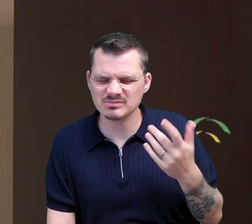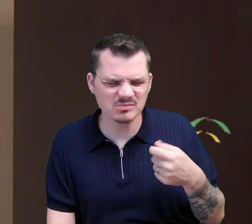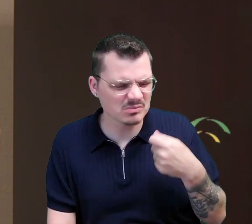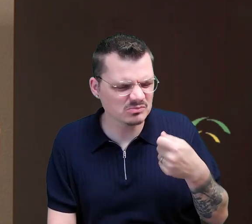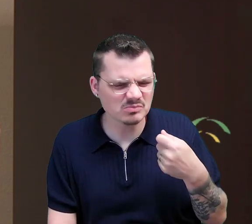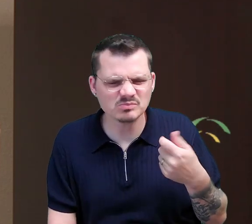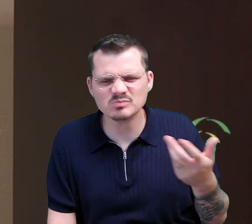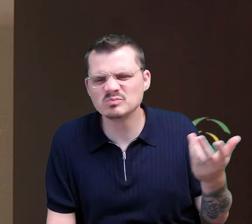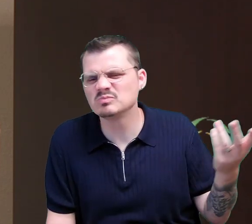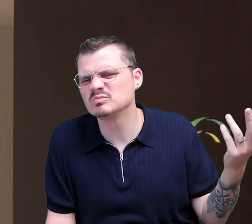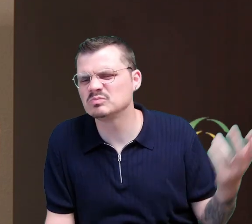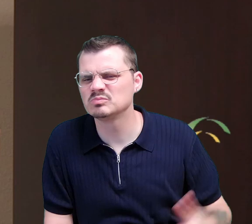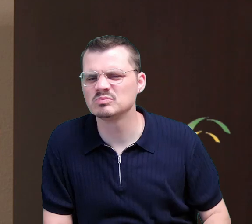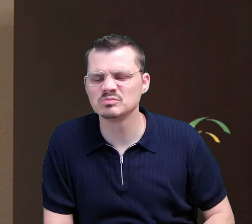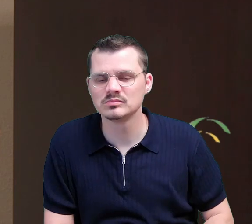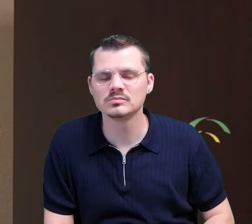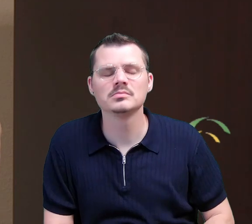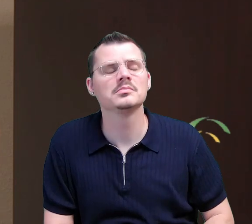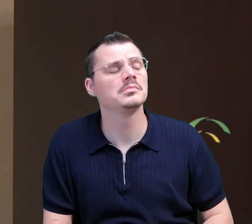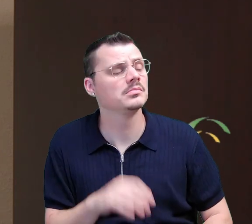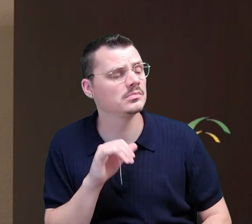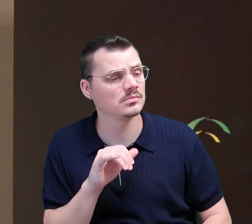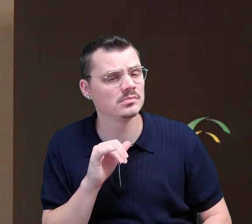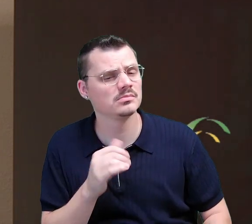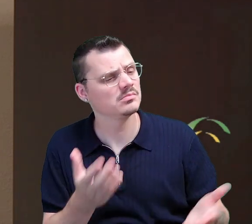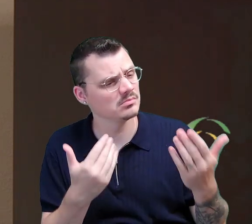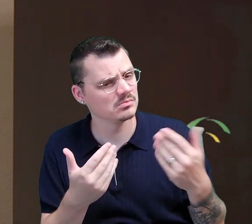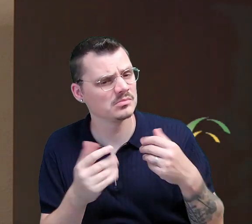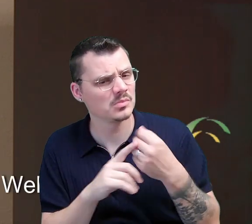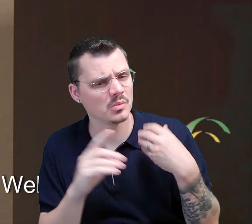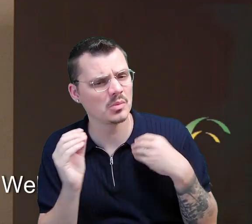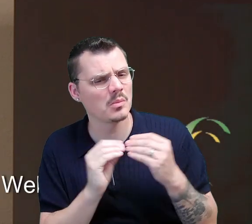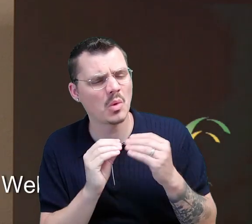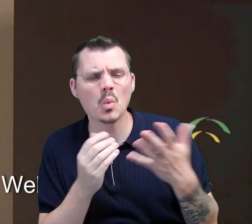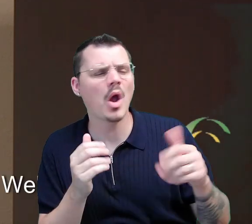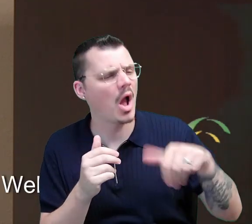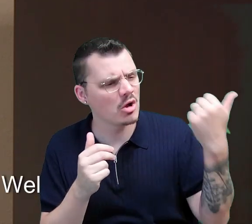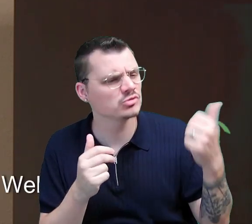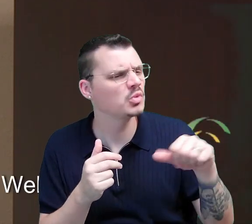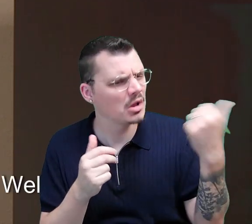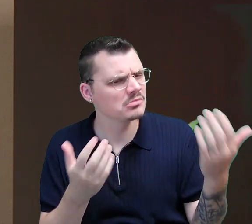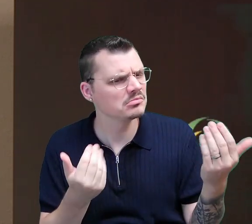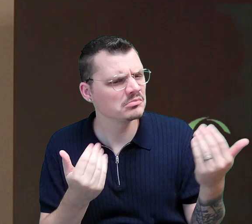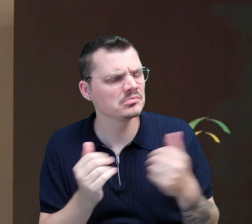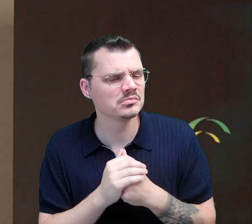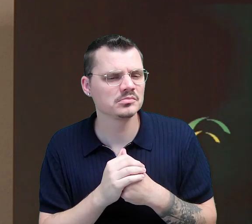it so much. Oh, tell me more. What else is going on that's different?